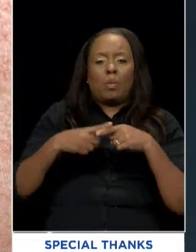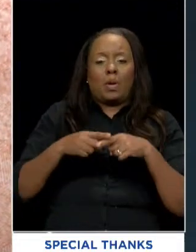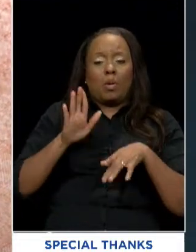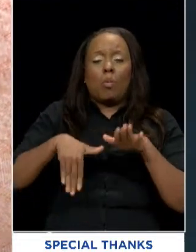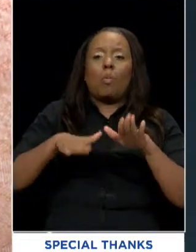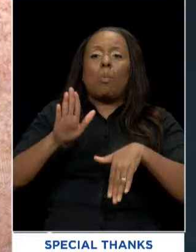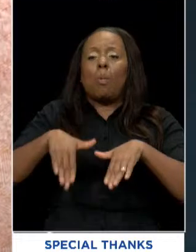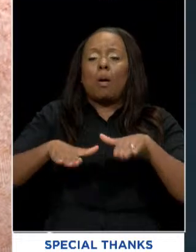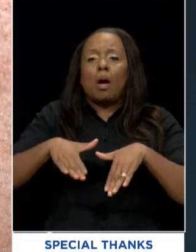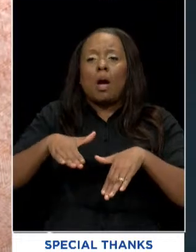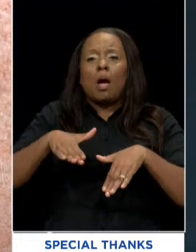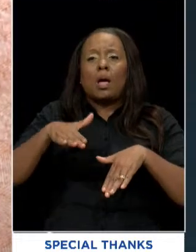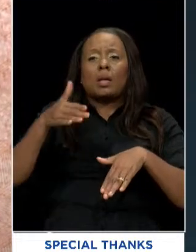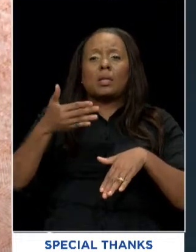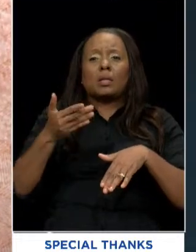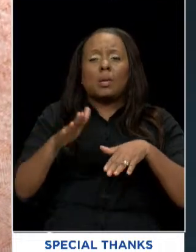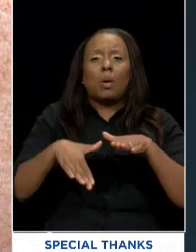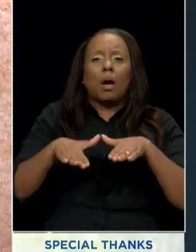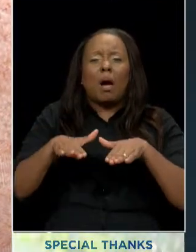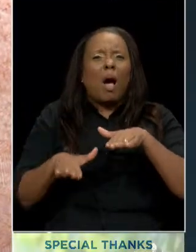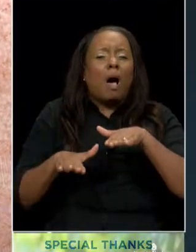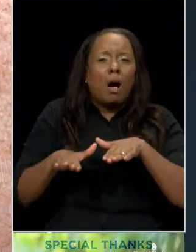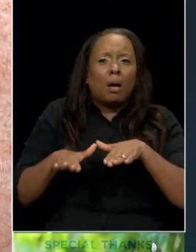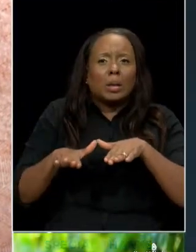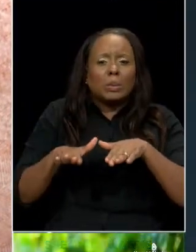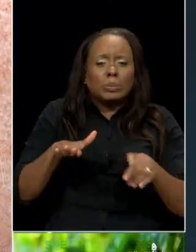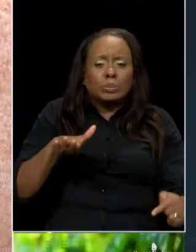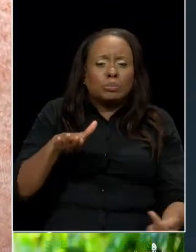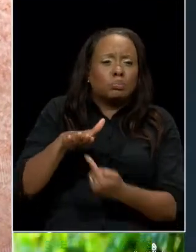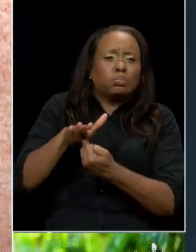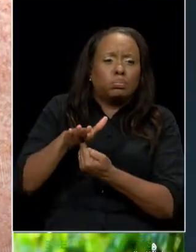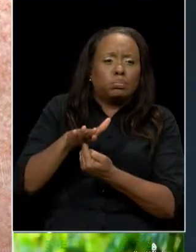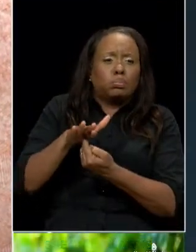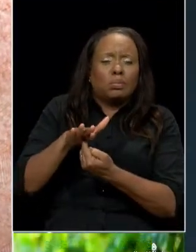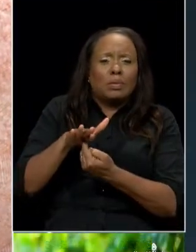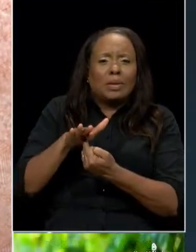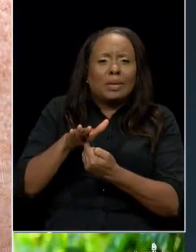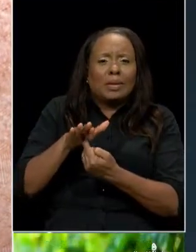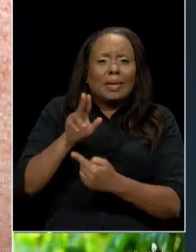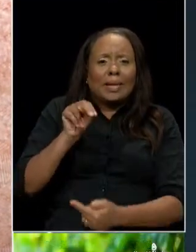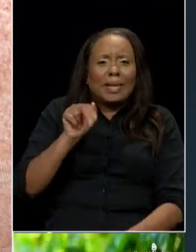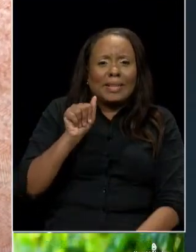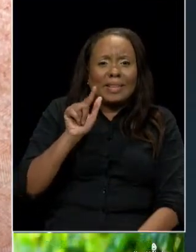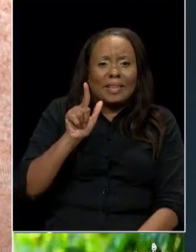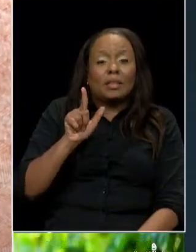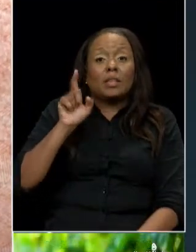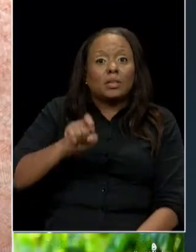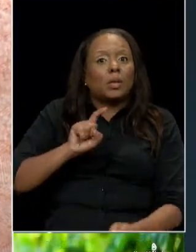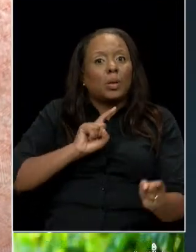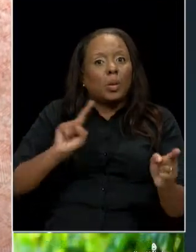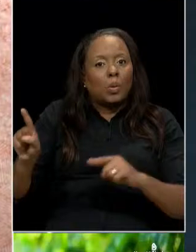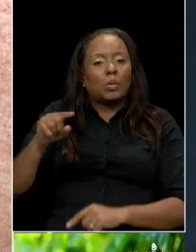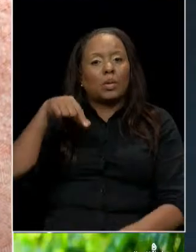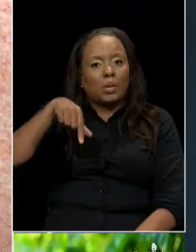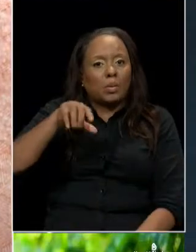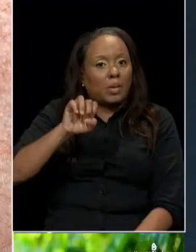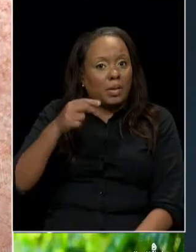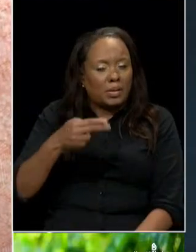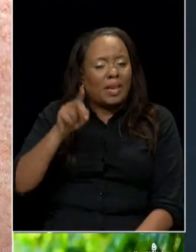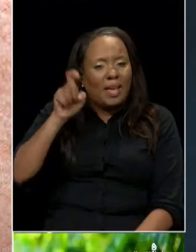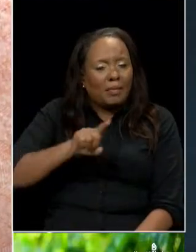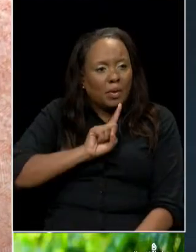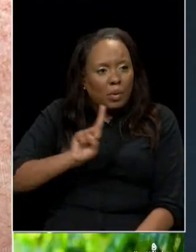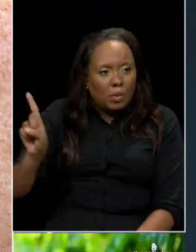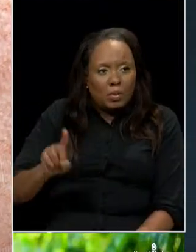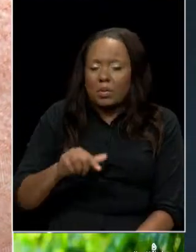any foreign object that actually pierces and goes deep into the skin, you should go to QEH. That is your first point of contact. Not